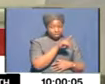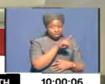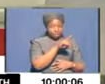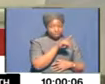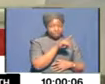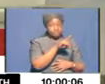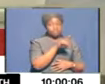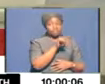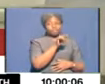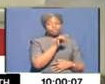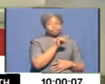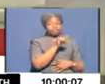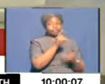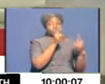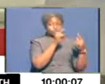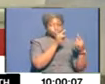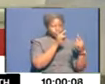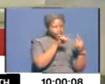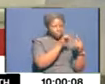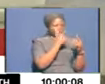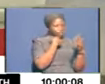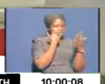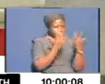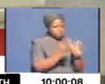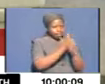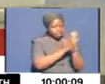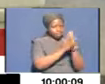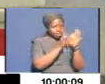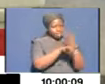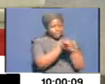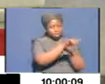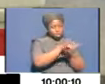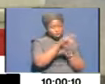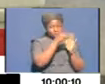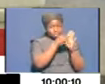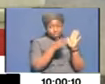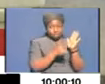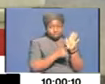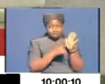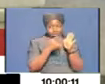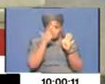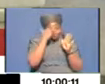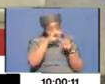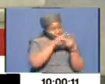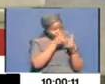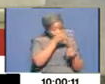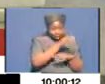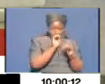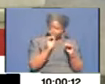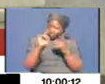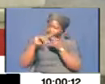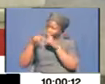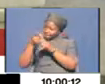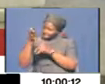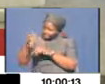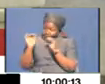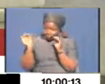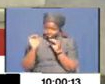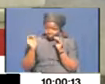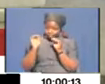It's because they've lost interest in the local leagues because the standard is not there. The standard is not there. The standard is not there.